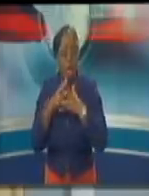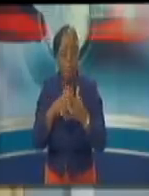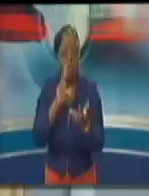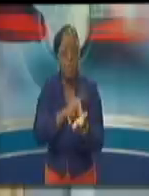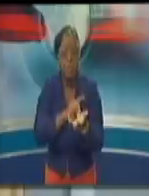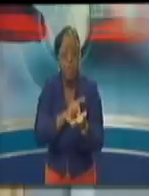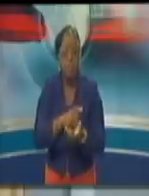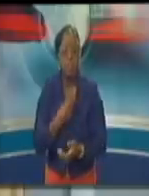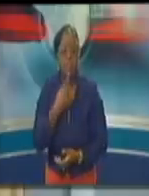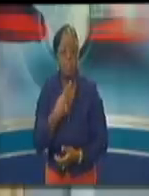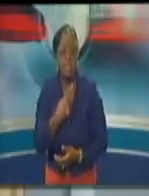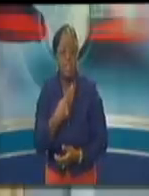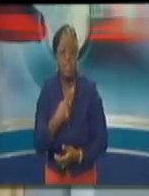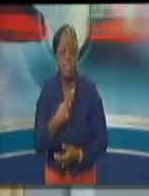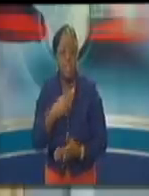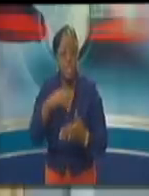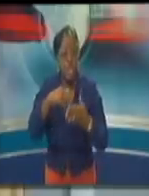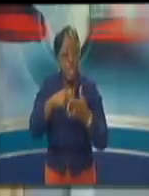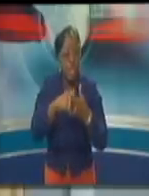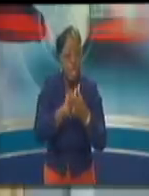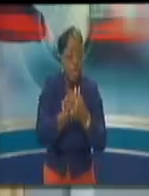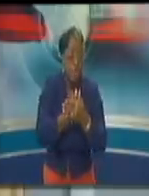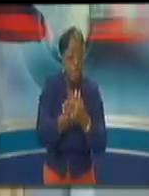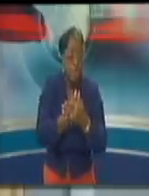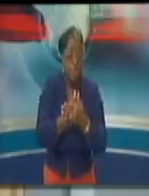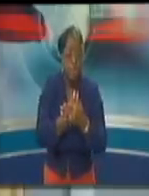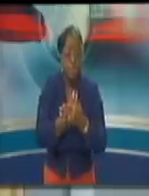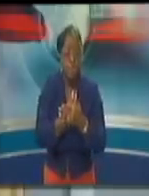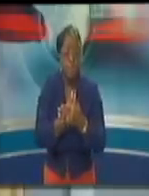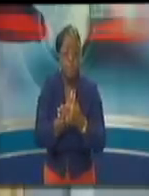seeing a new trend where persons with no